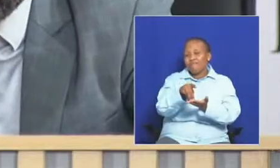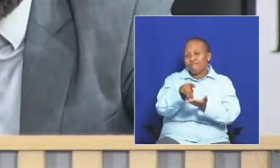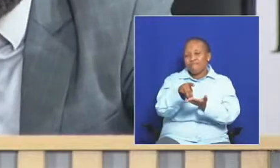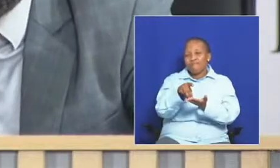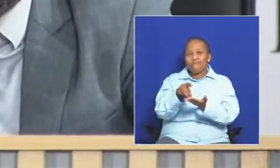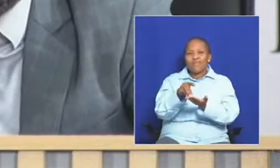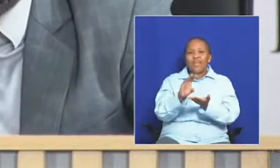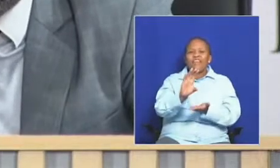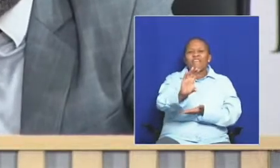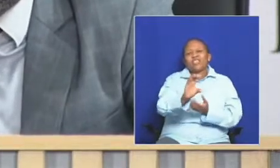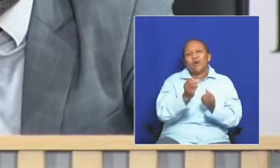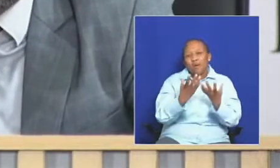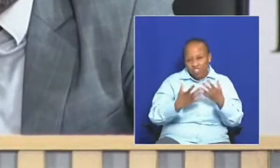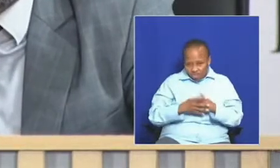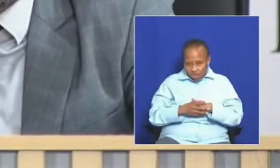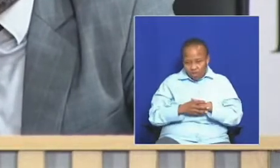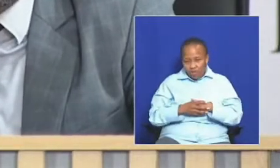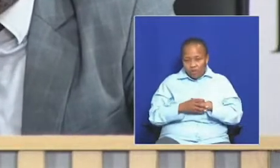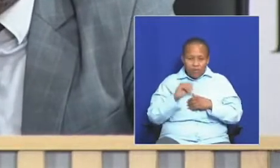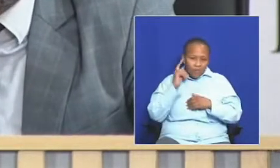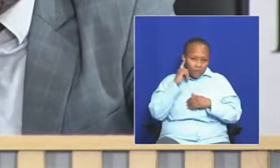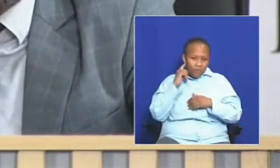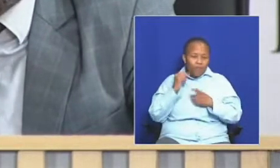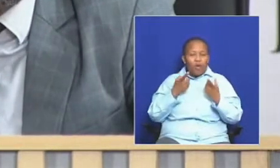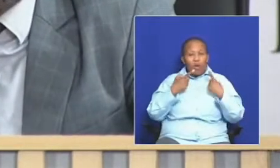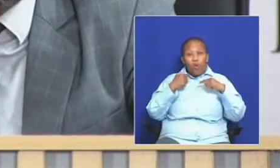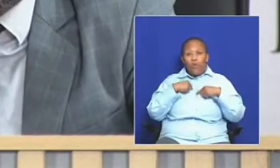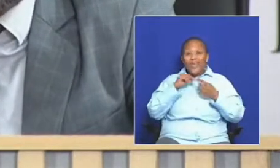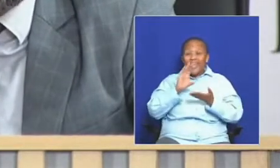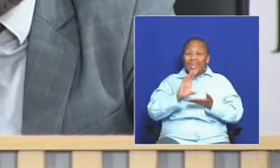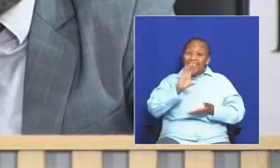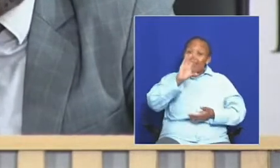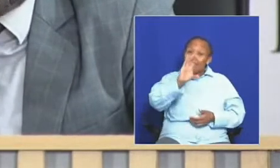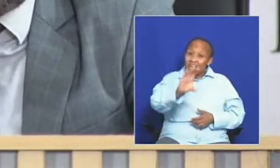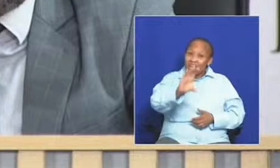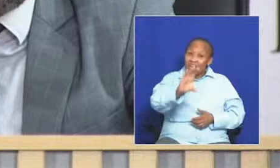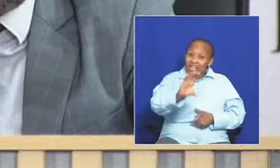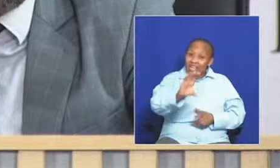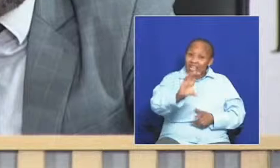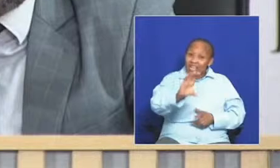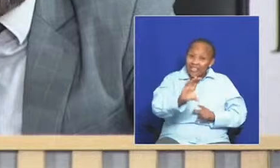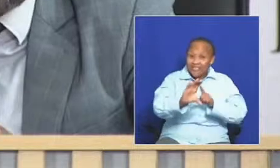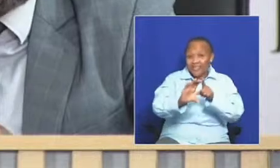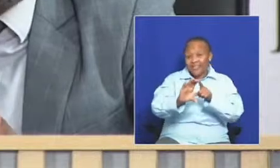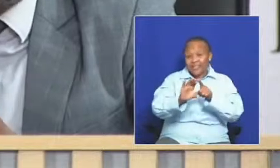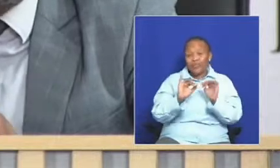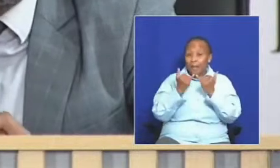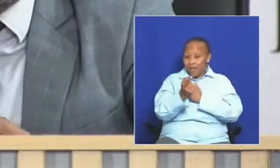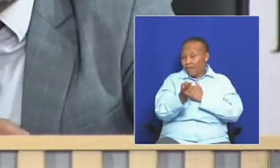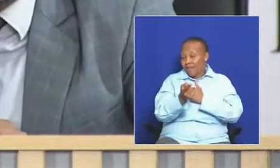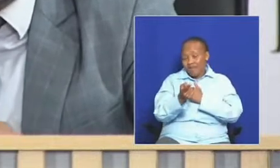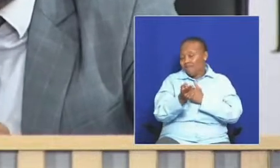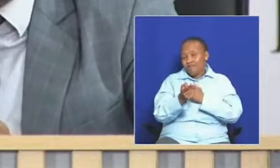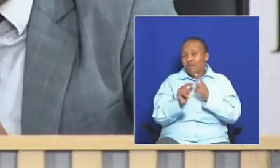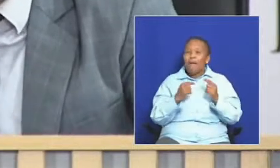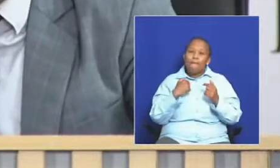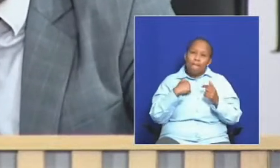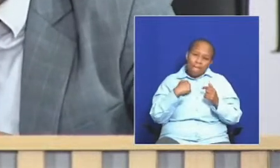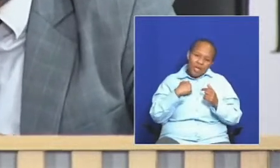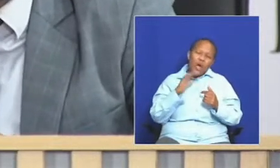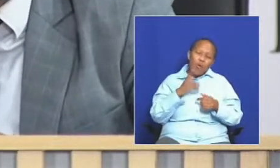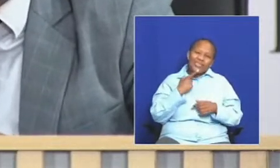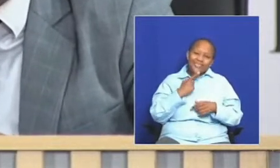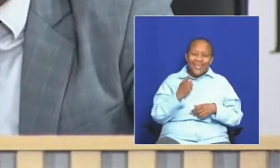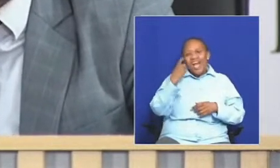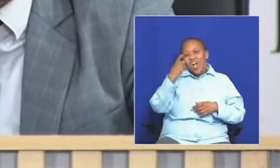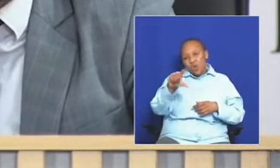We're not investing in him. Oh, okay. It was a credit. I'll say maybe credit. Okay, and this